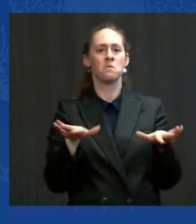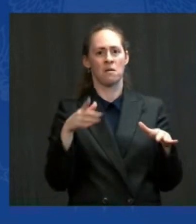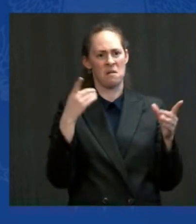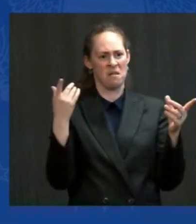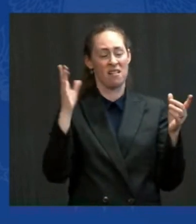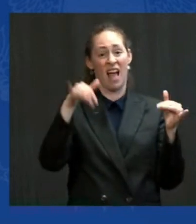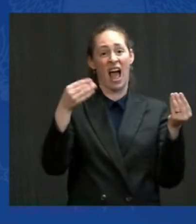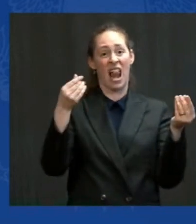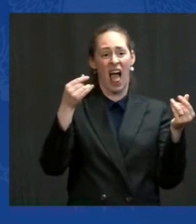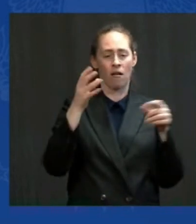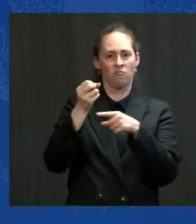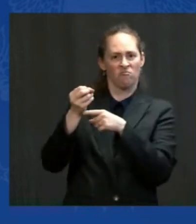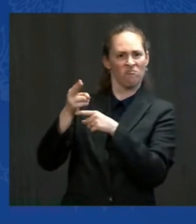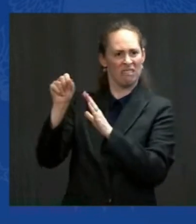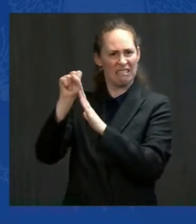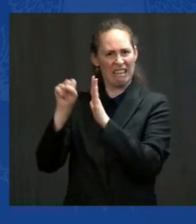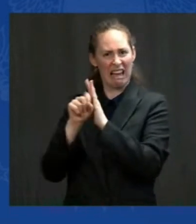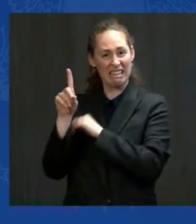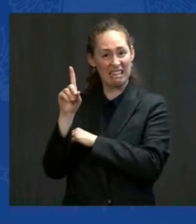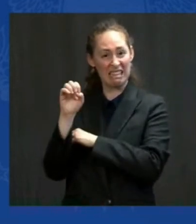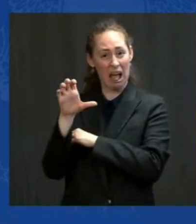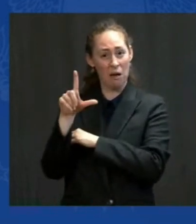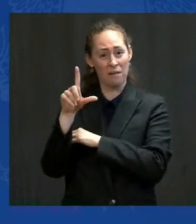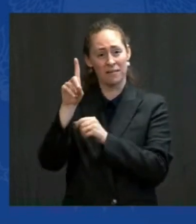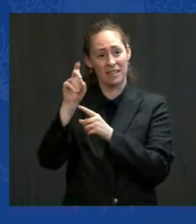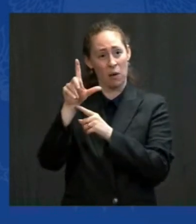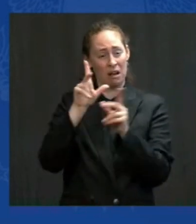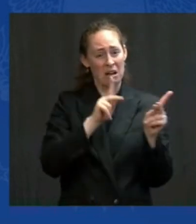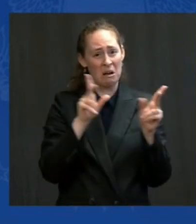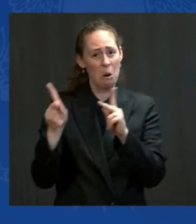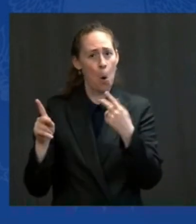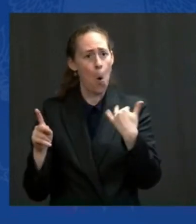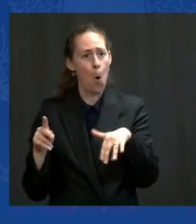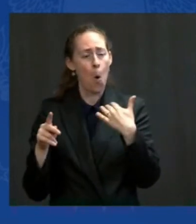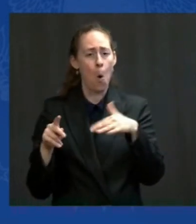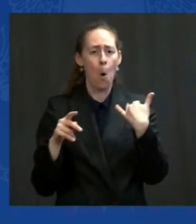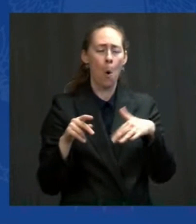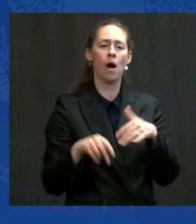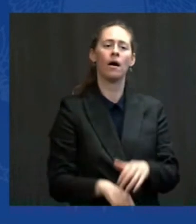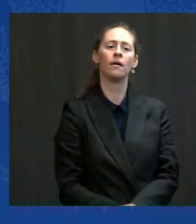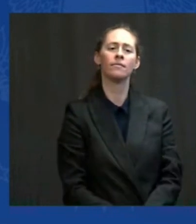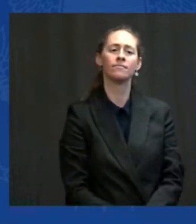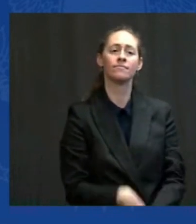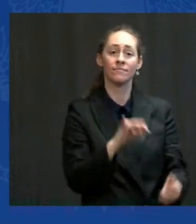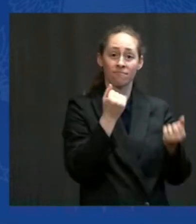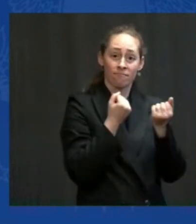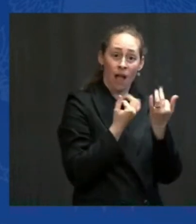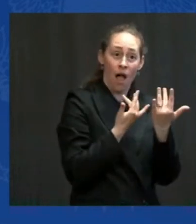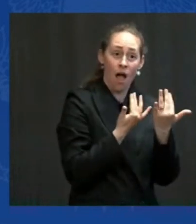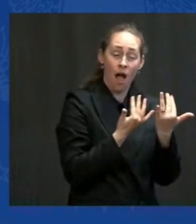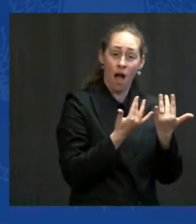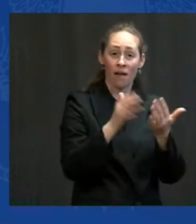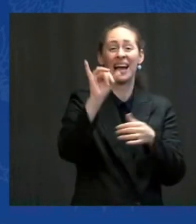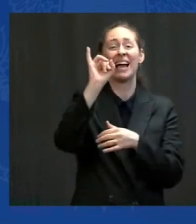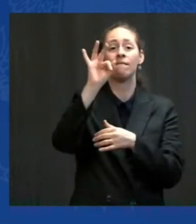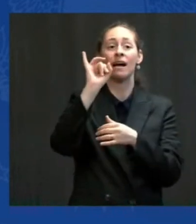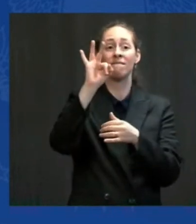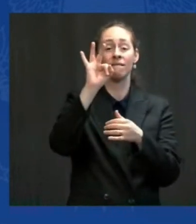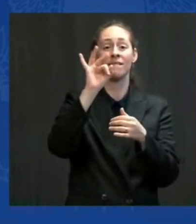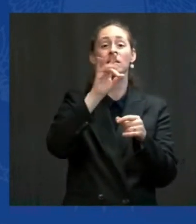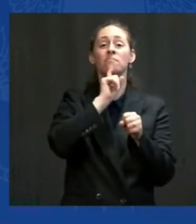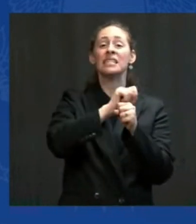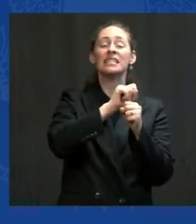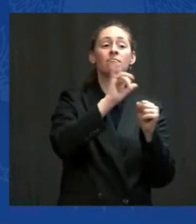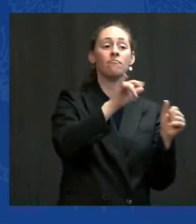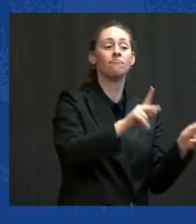So if a fire swept through and took out every single thing in the state of Delaware and Maryland. The drought conditions this year are twice as bad.